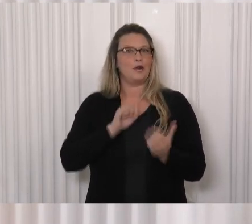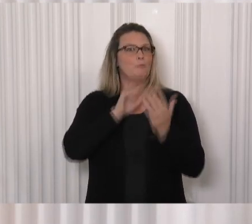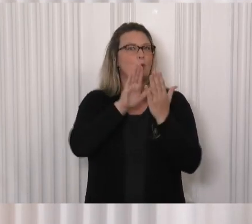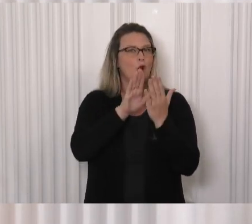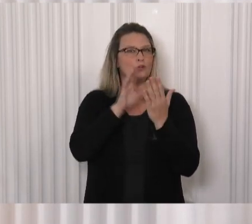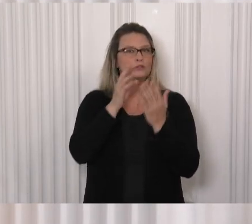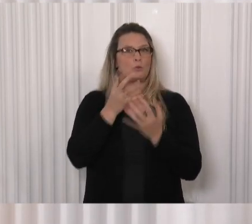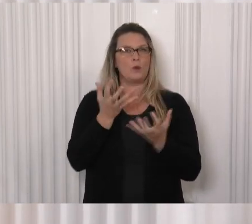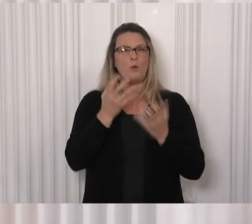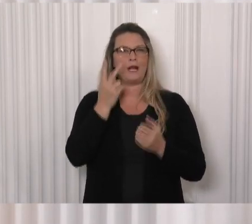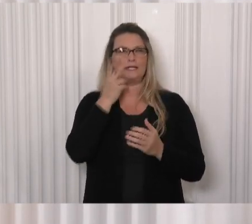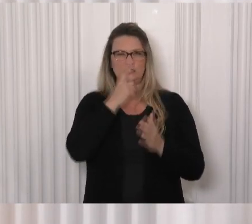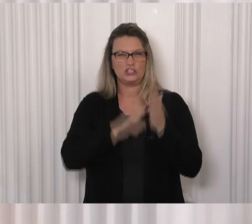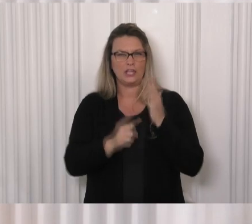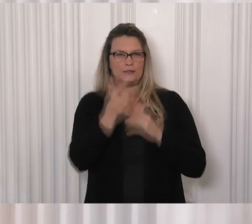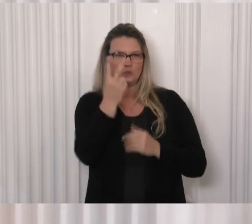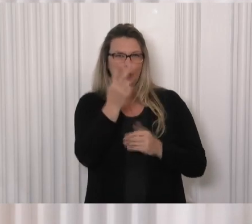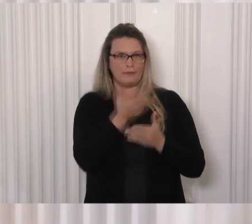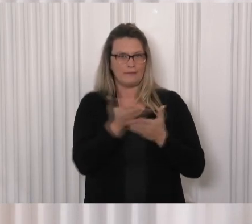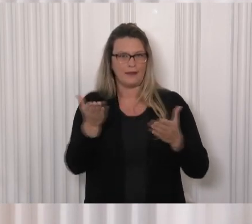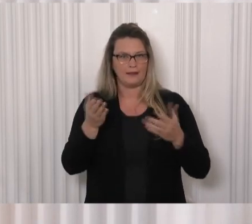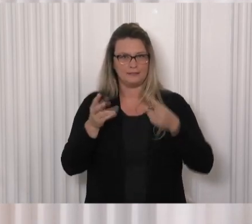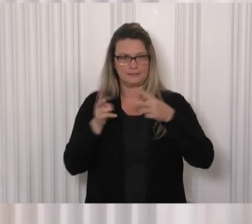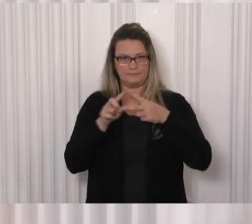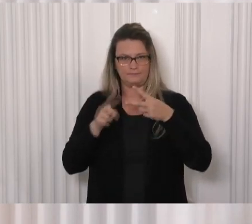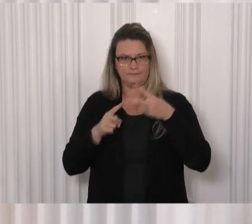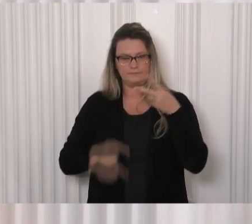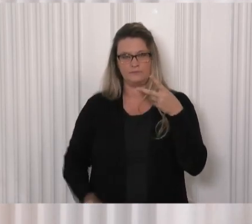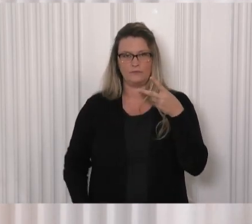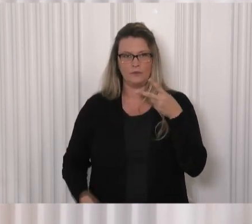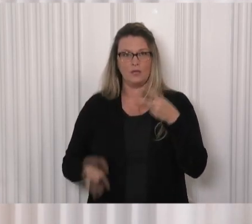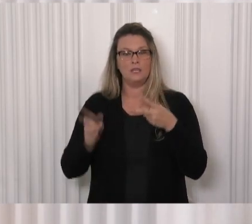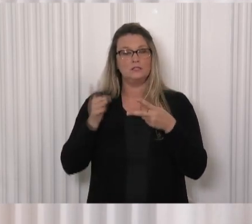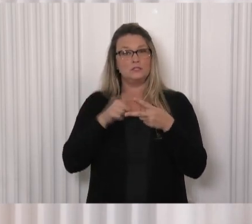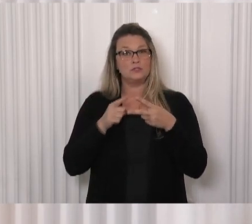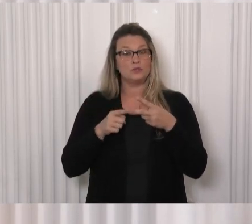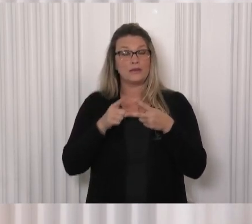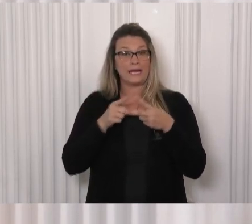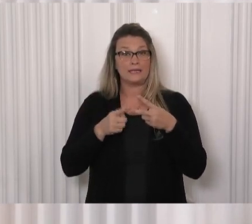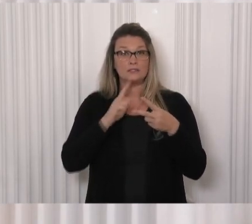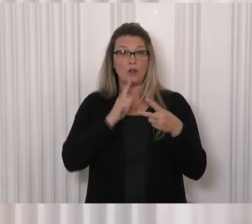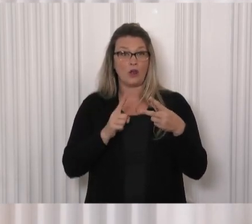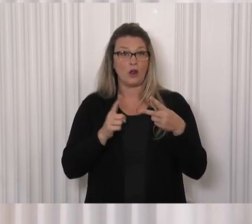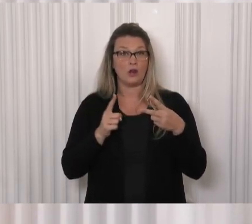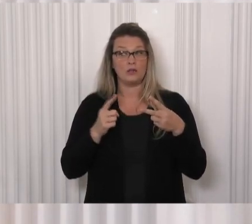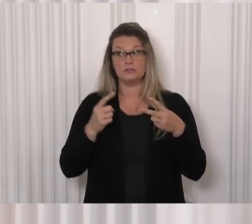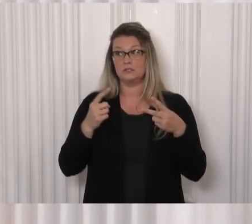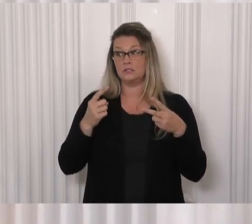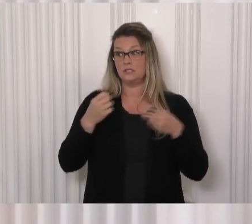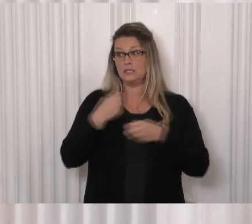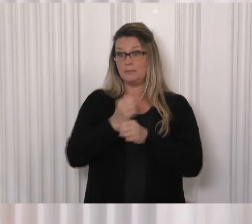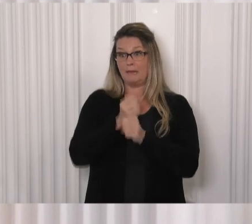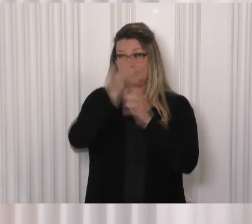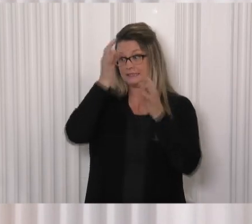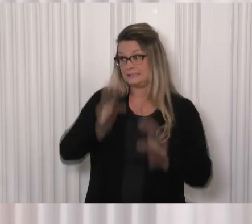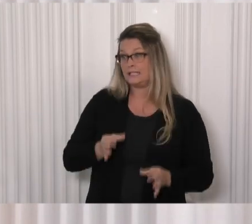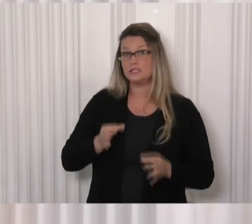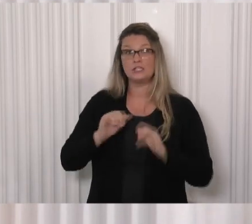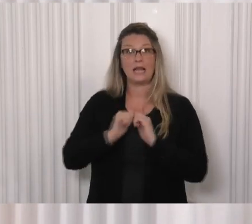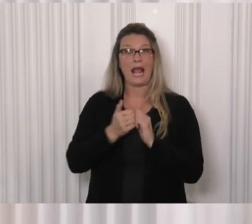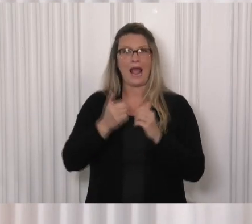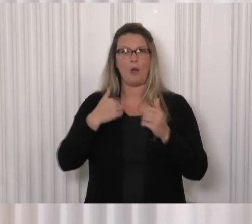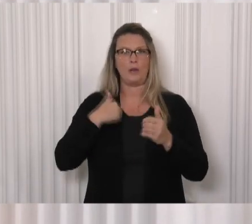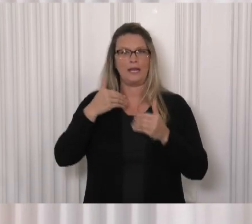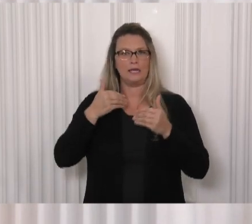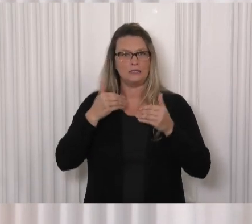at two things, and this is what the governor alluded to. So the two things that we were going to use to make decisions about how we should